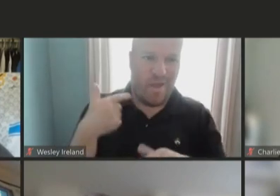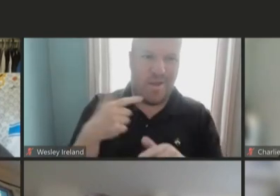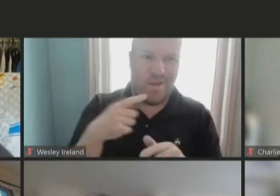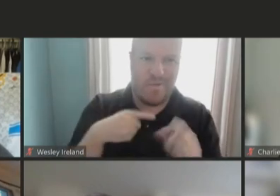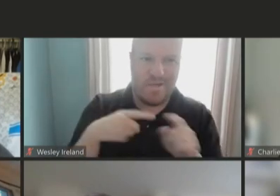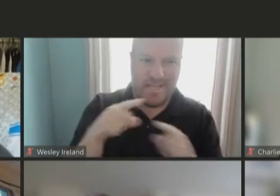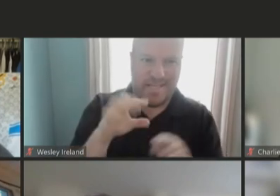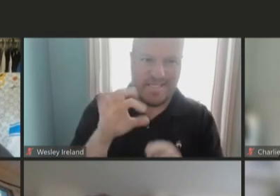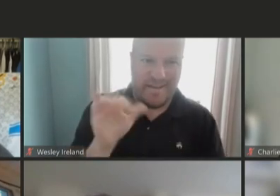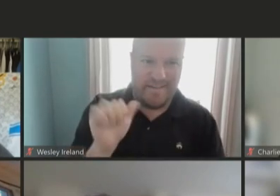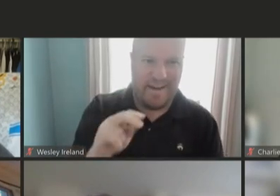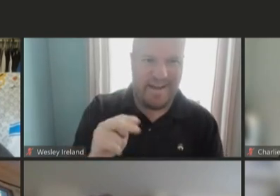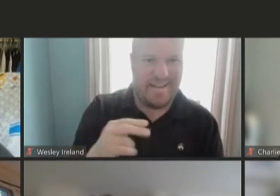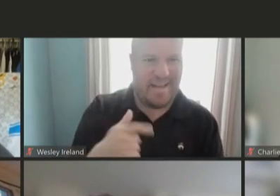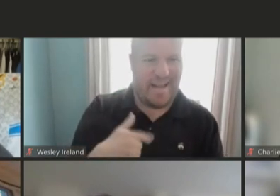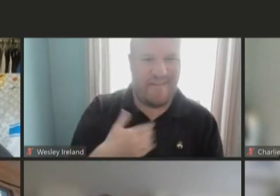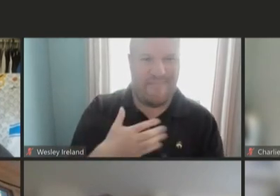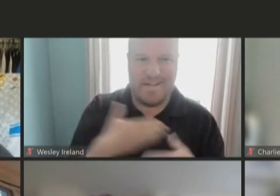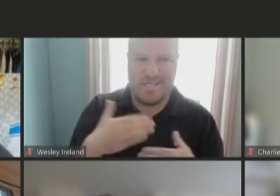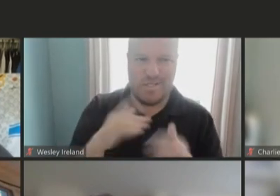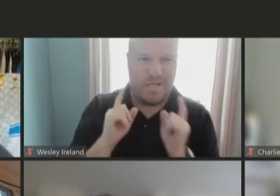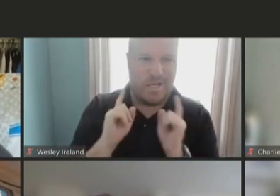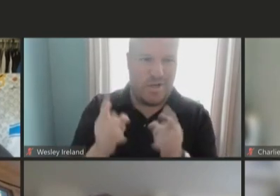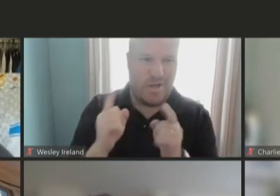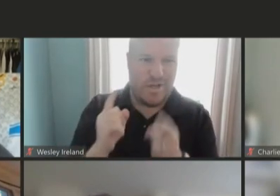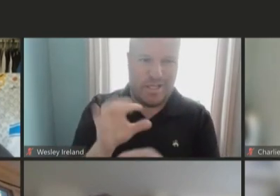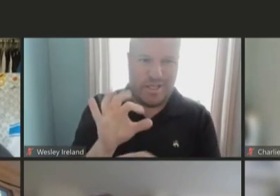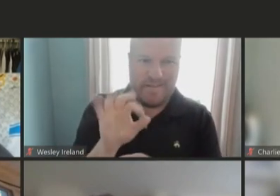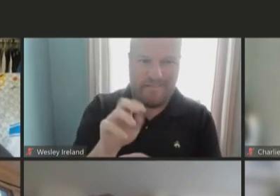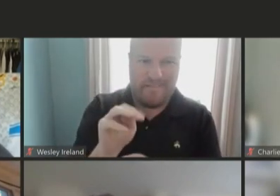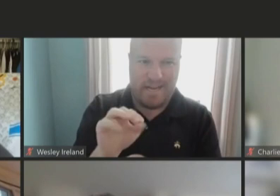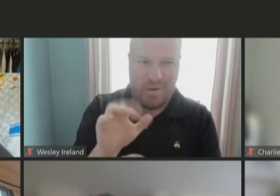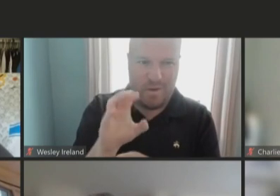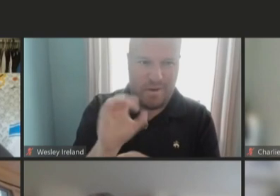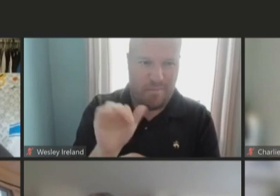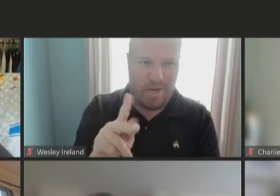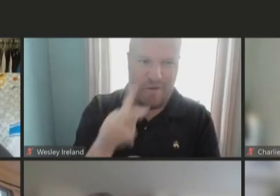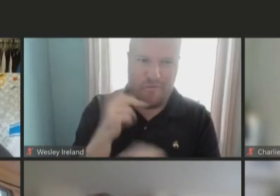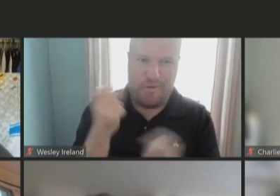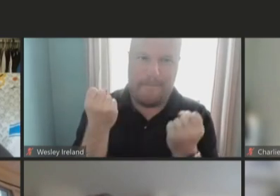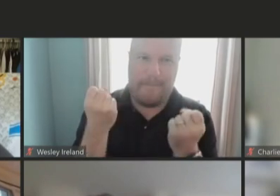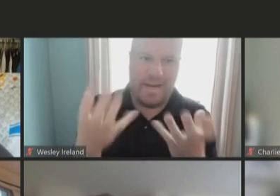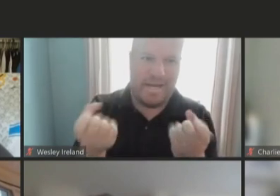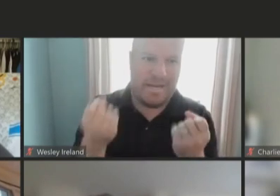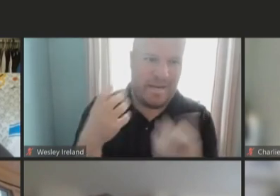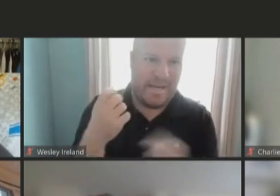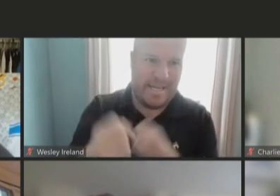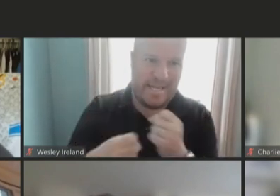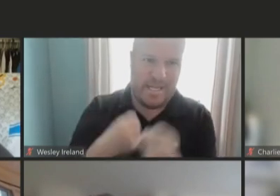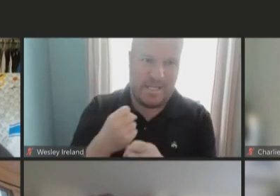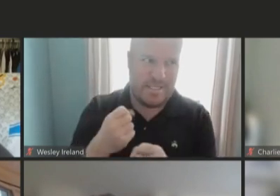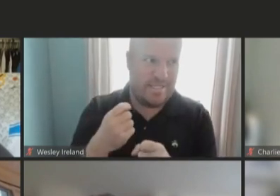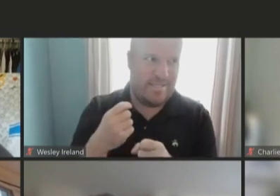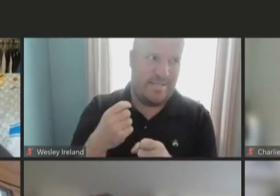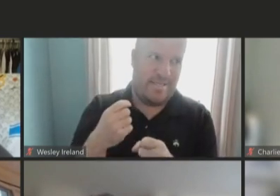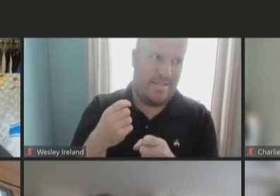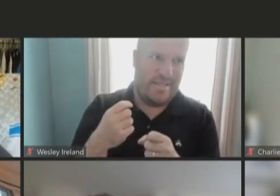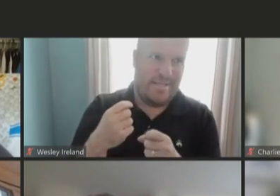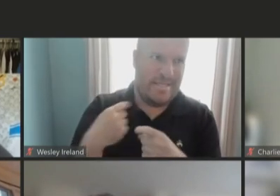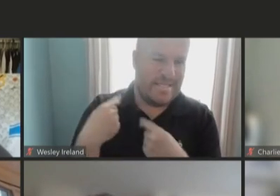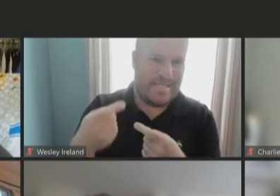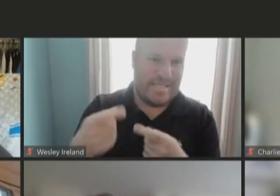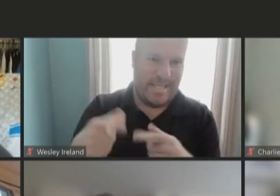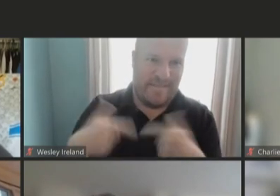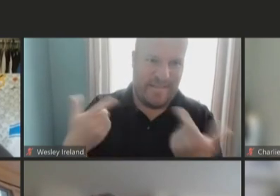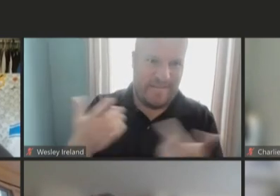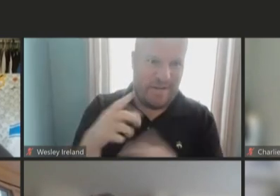So I am also a lifelong Red Sox fan, and I have enjoyed going to Fenway Park for many,